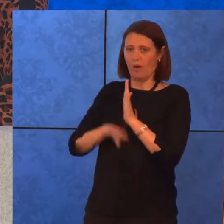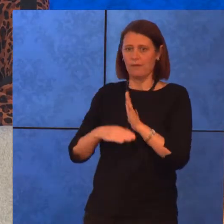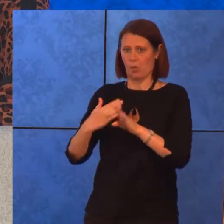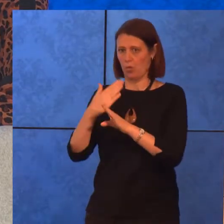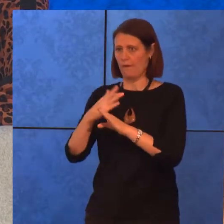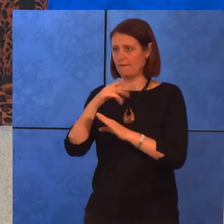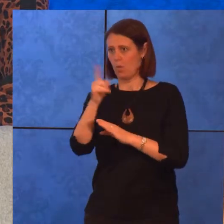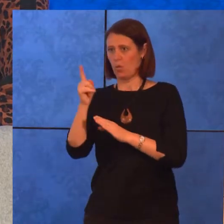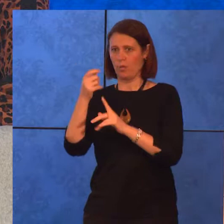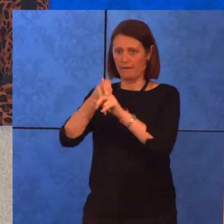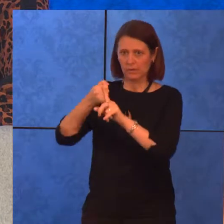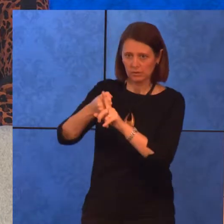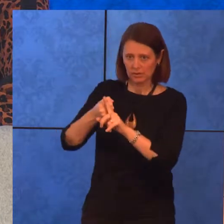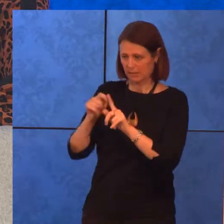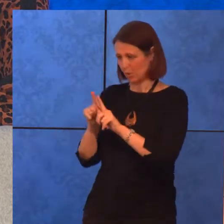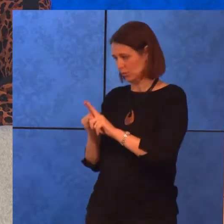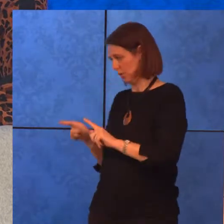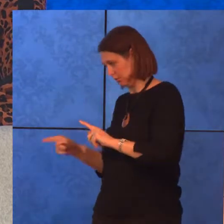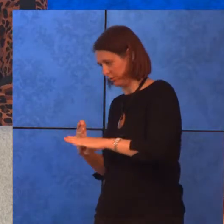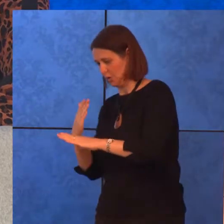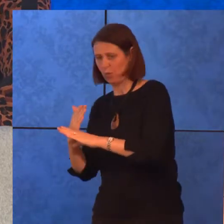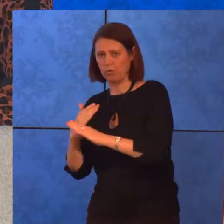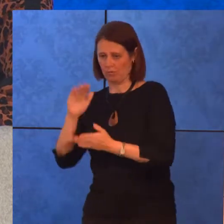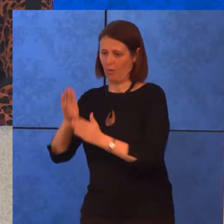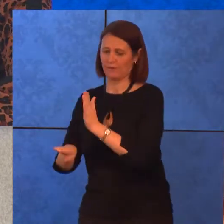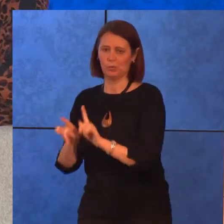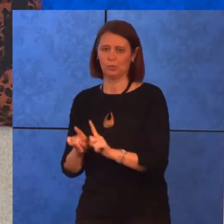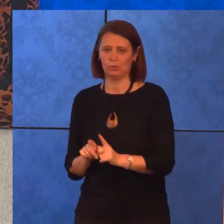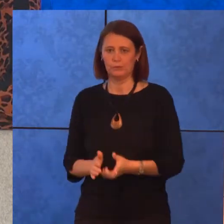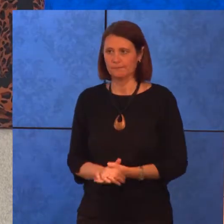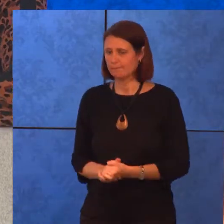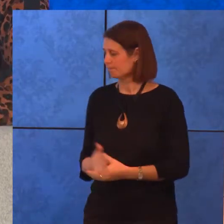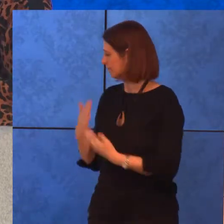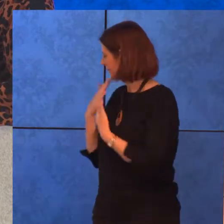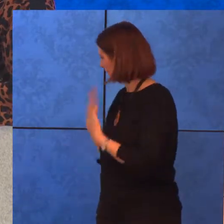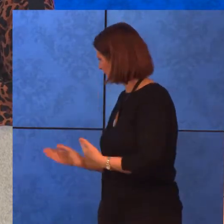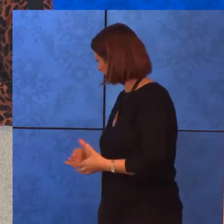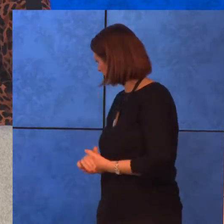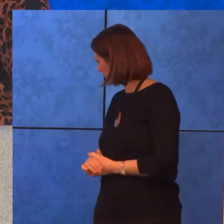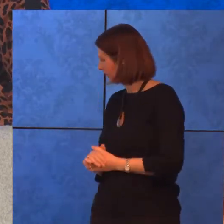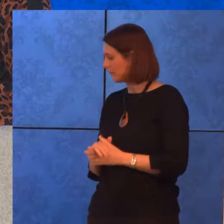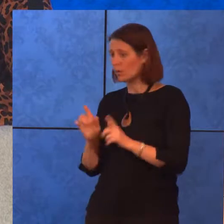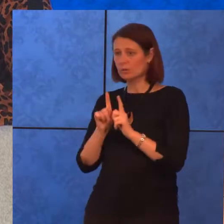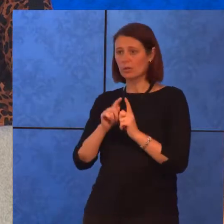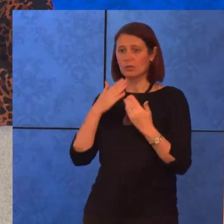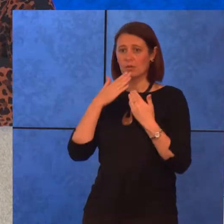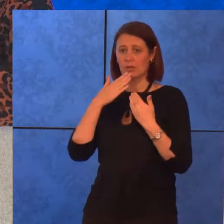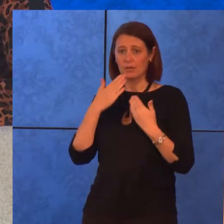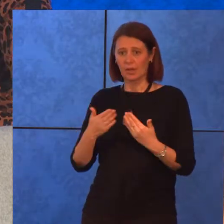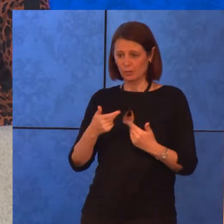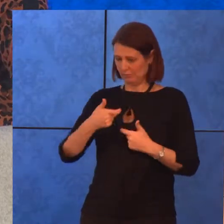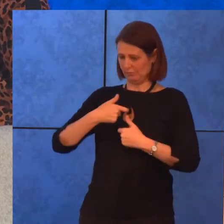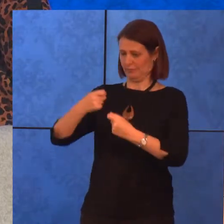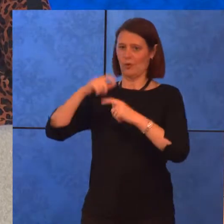workload of people who aren't getting paid as much. Yep. So thanks for that, Rick, and thank you also for asking us for